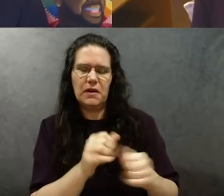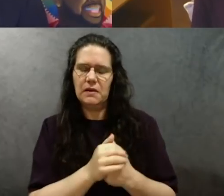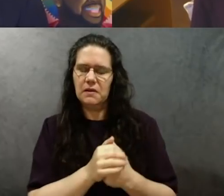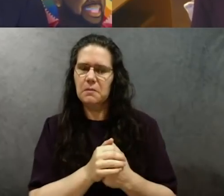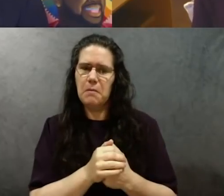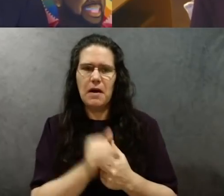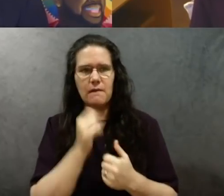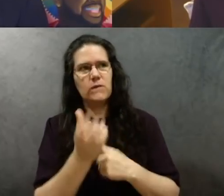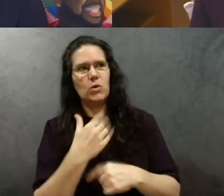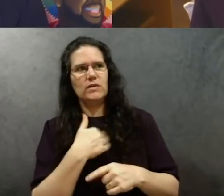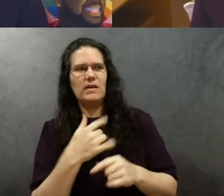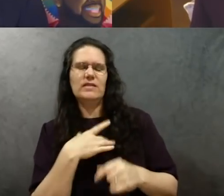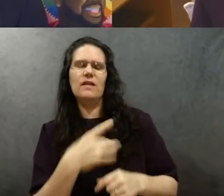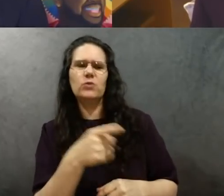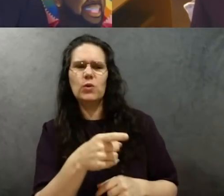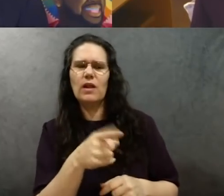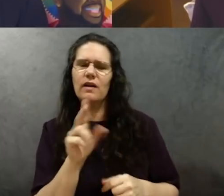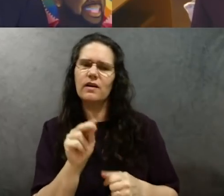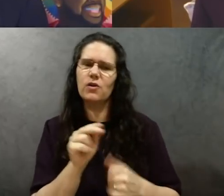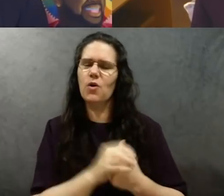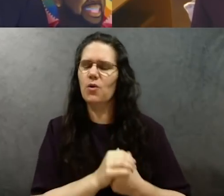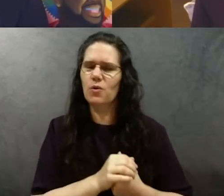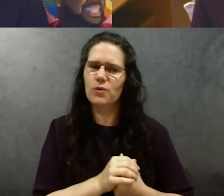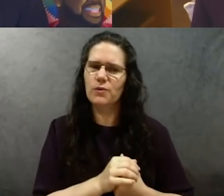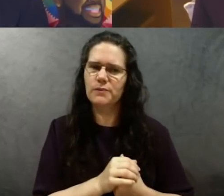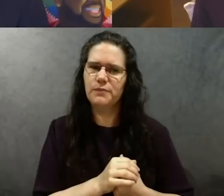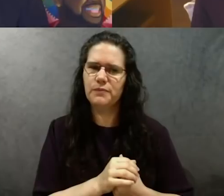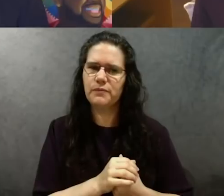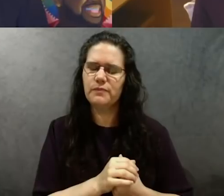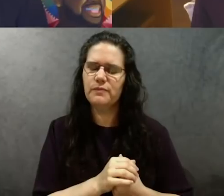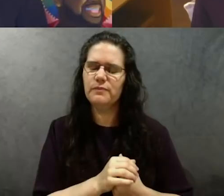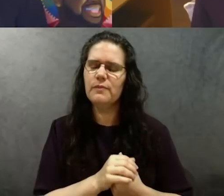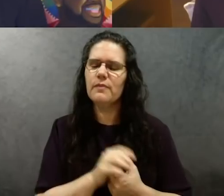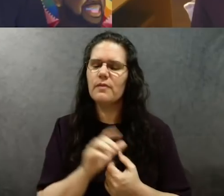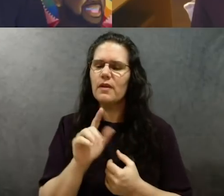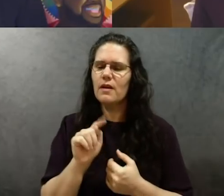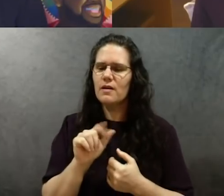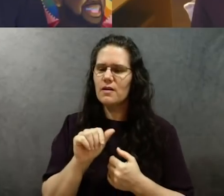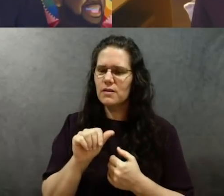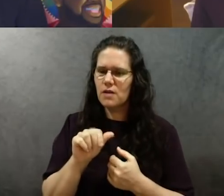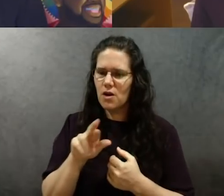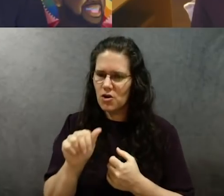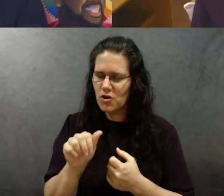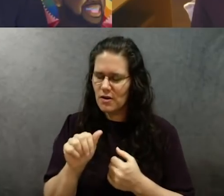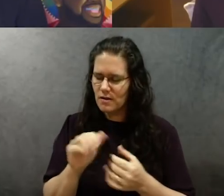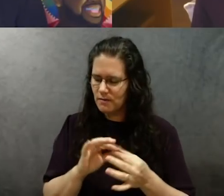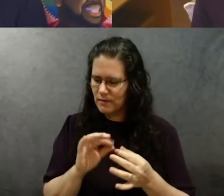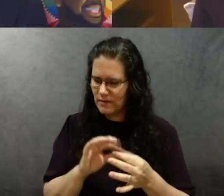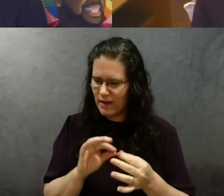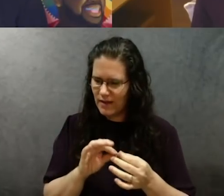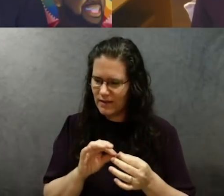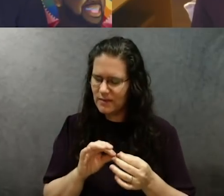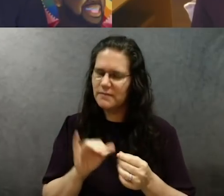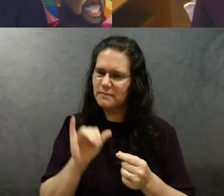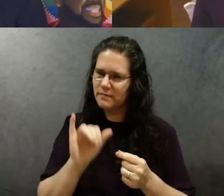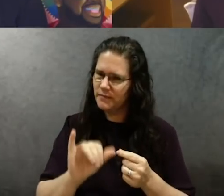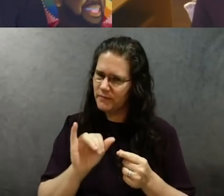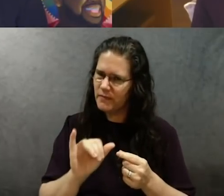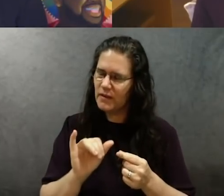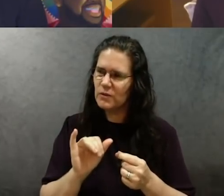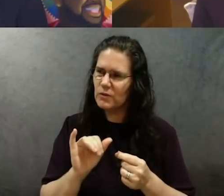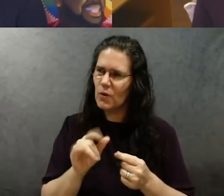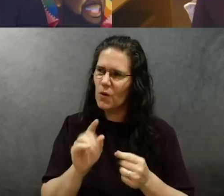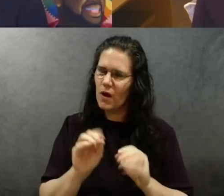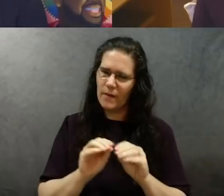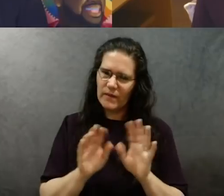first of all, what you're saying is so resonant that you really trust in the power